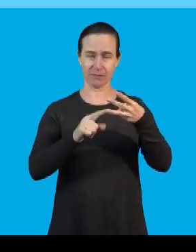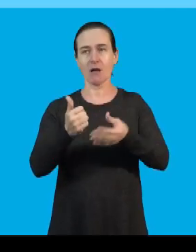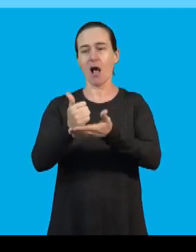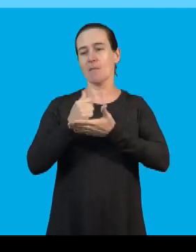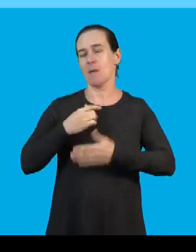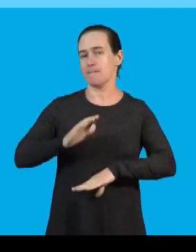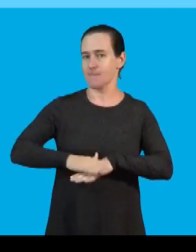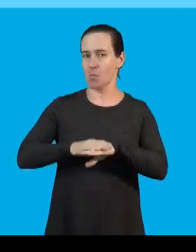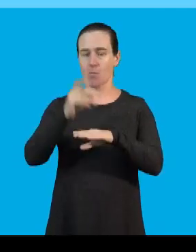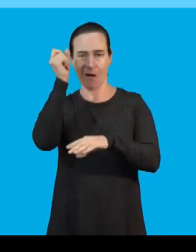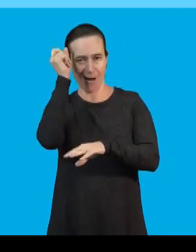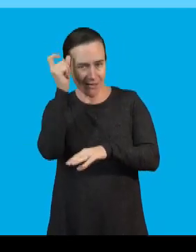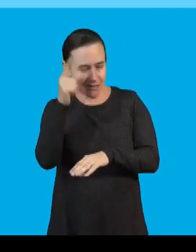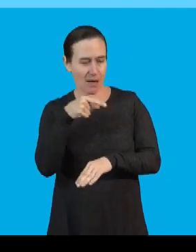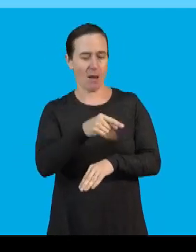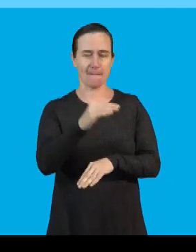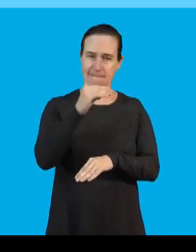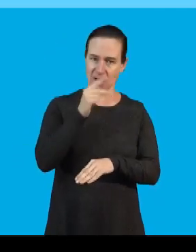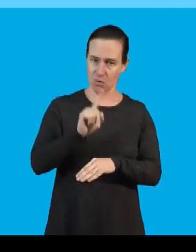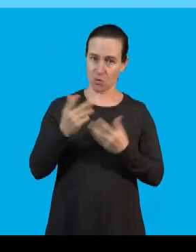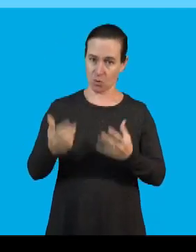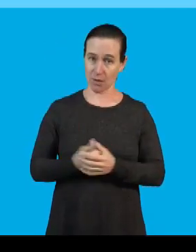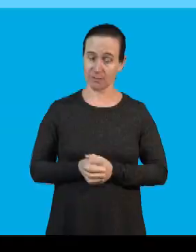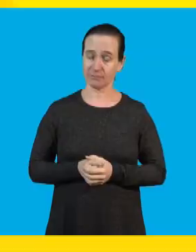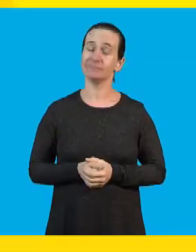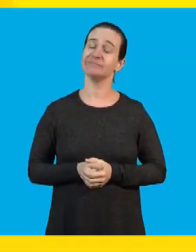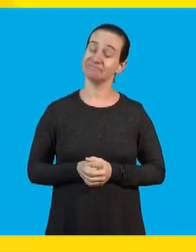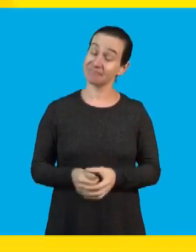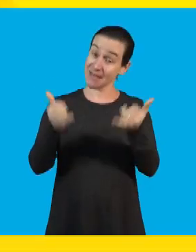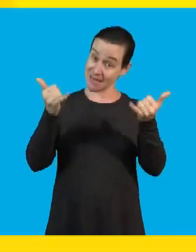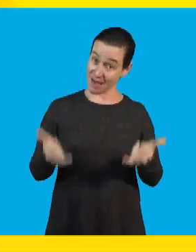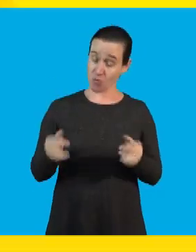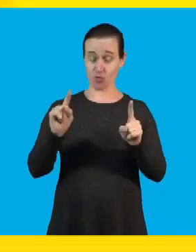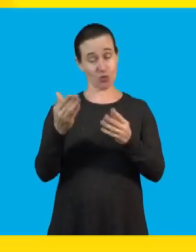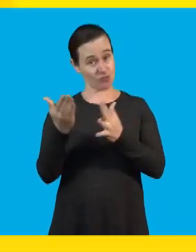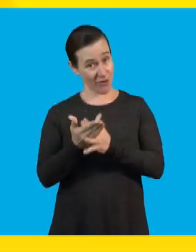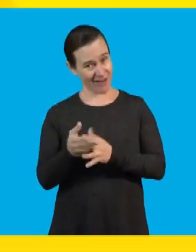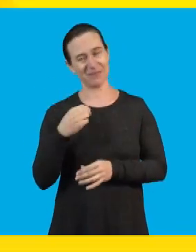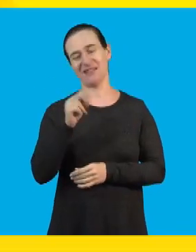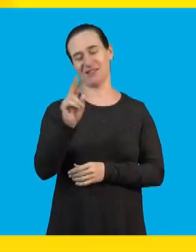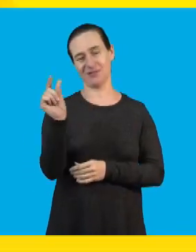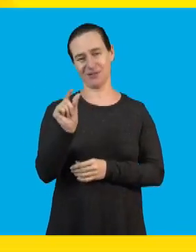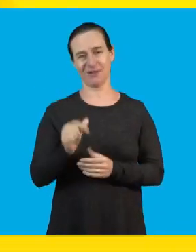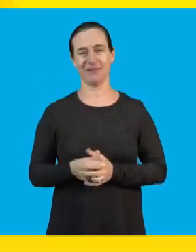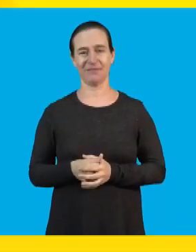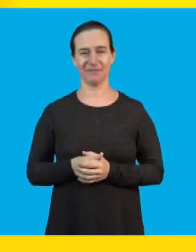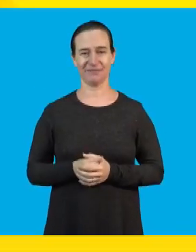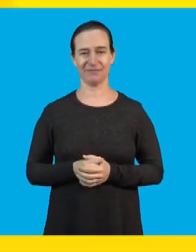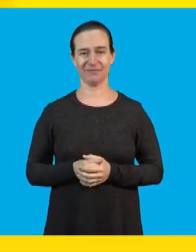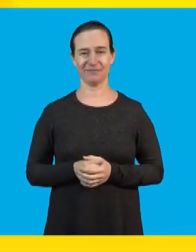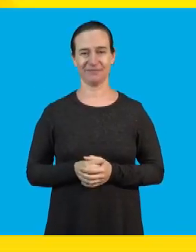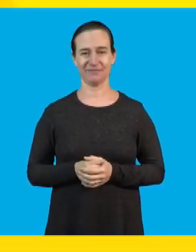you to understand and give meaning to your text. Learners, we are now going to an ad break. I will see